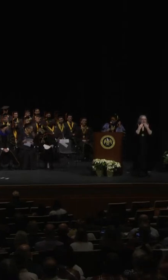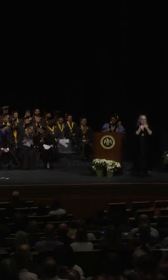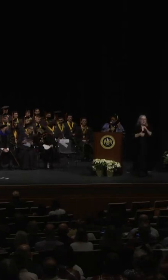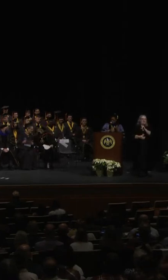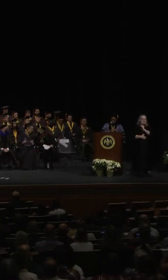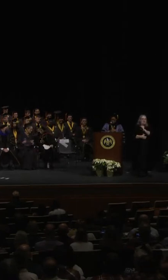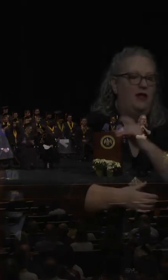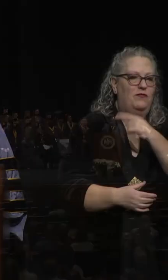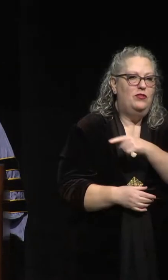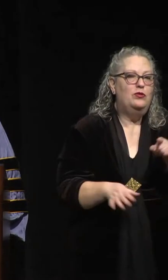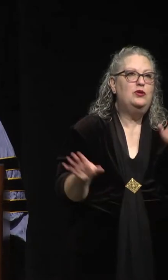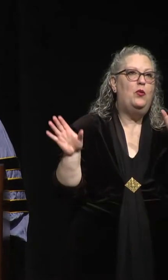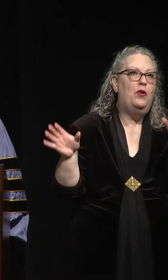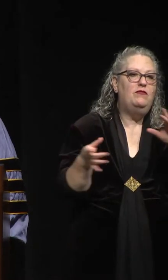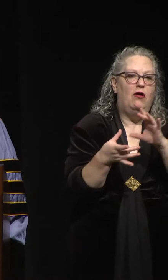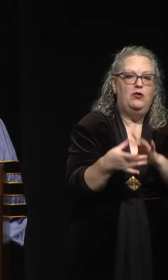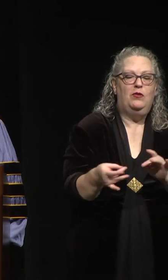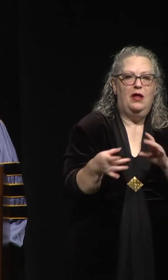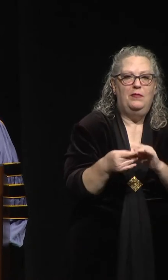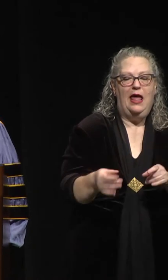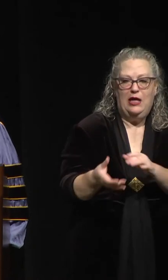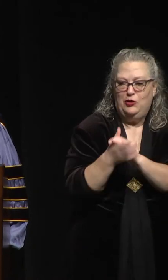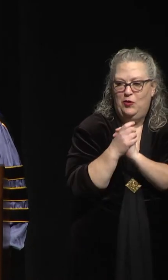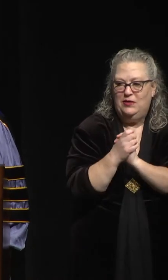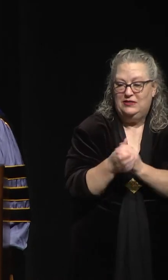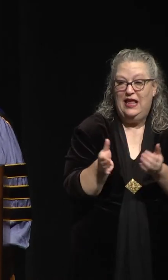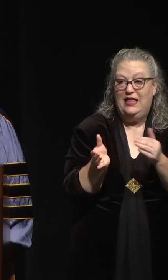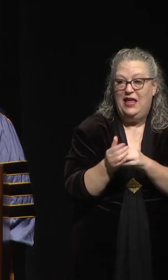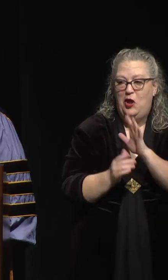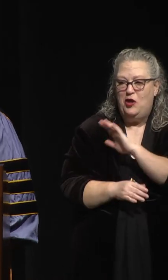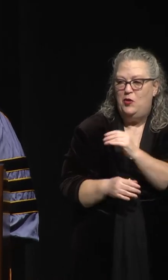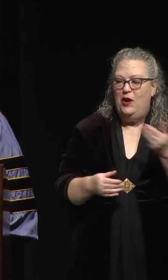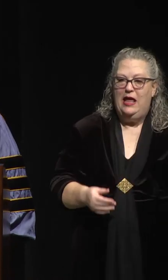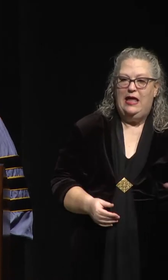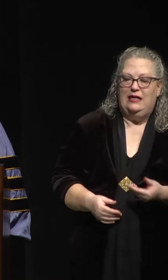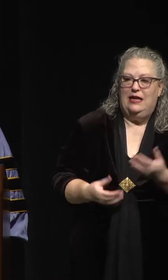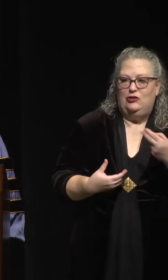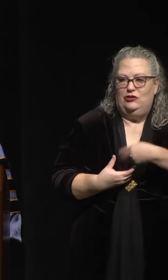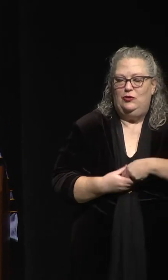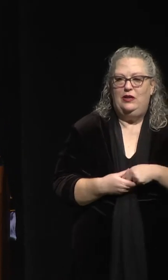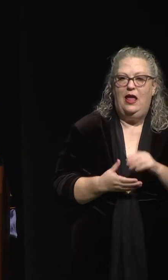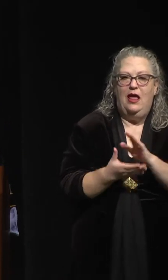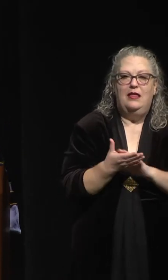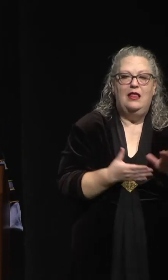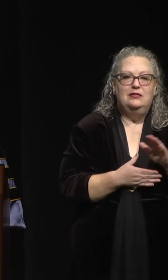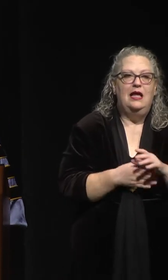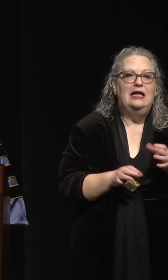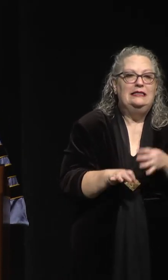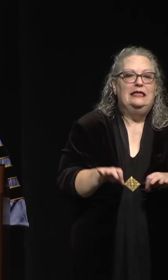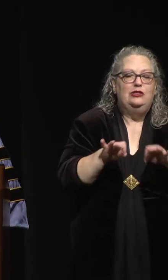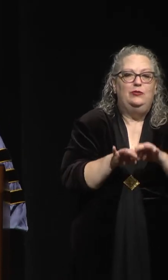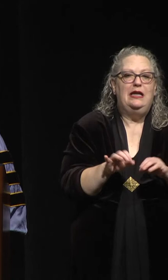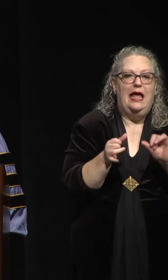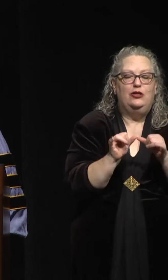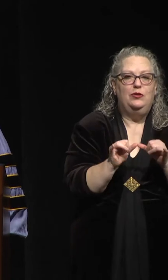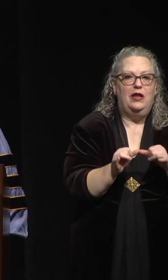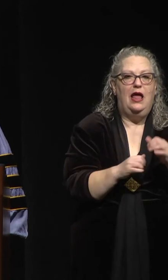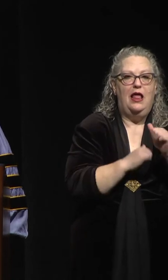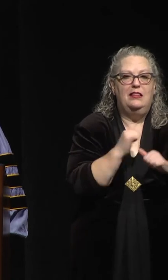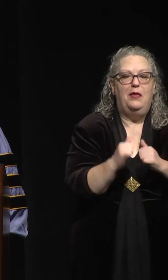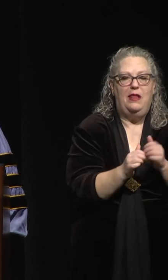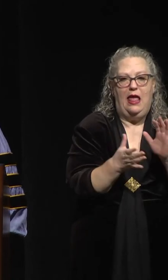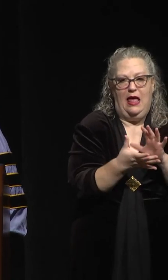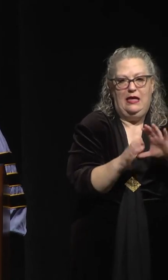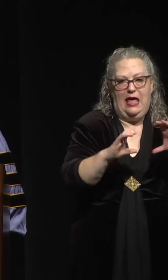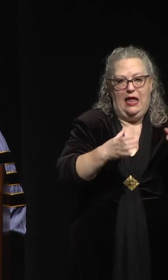Thank you, Caroline, for those wonderful remarks, and congratulations again on your induction into the college's Distinguished Engineering Alumni